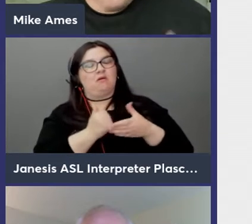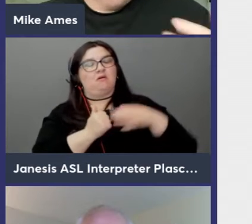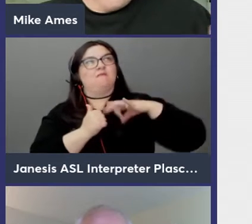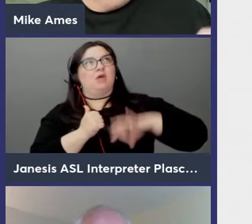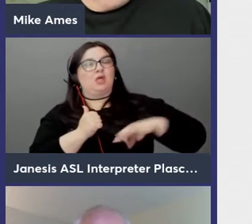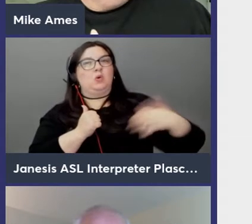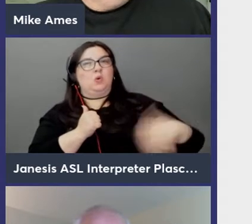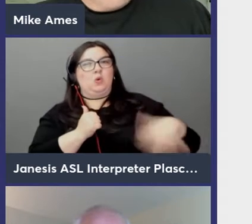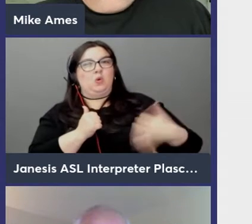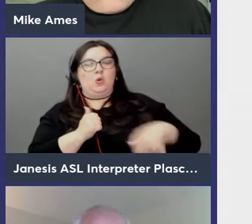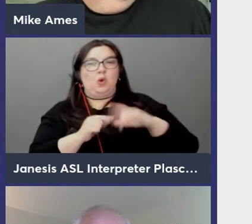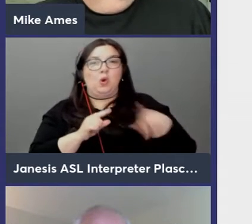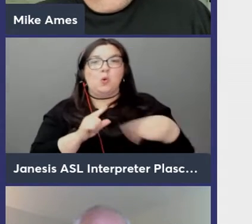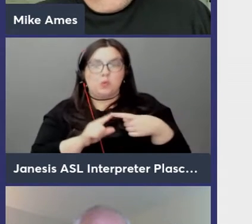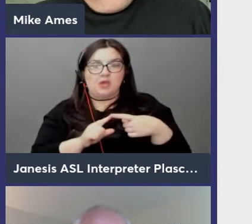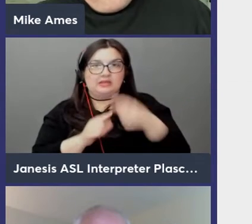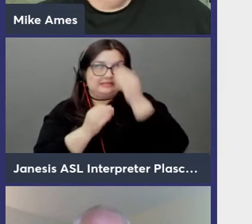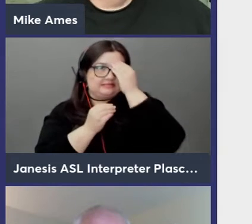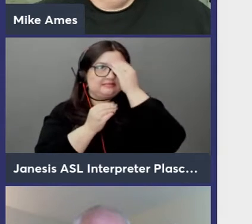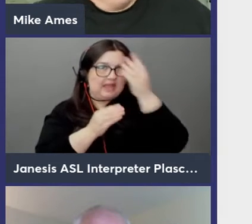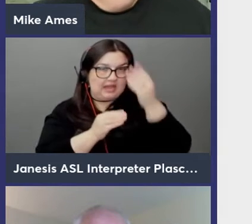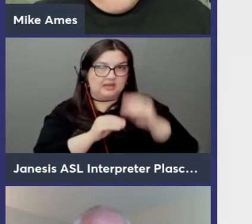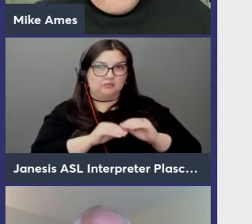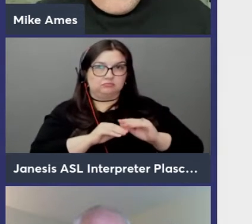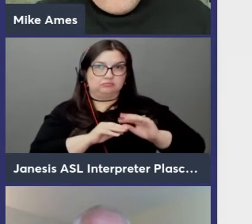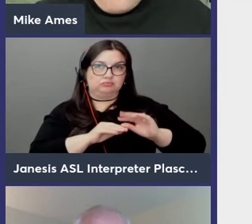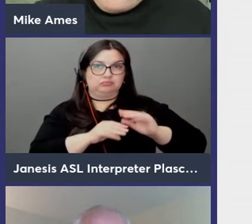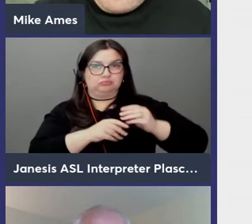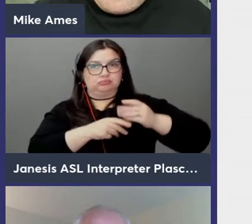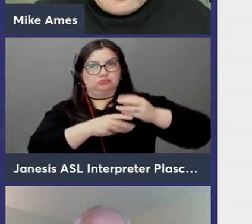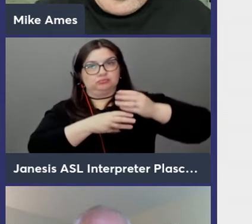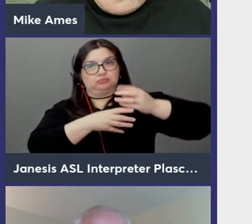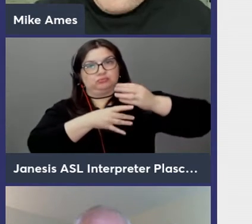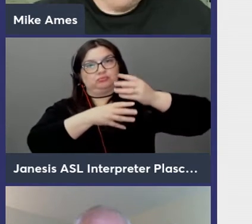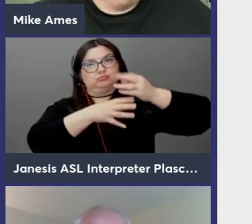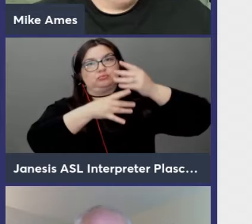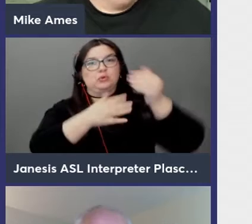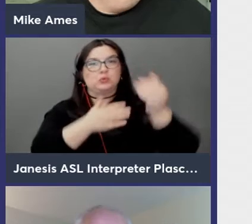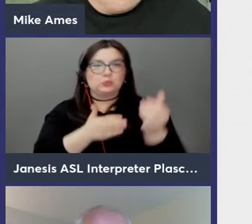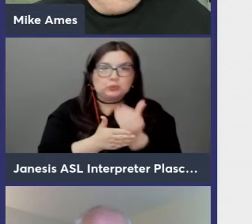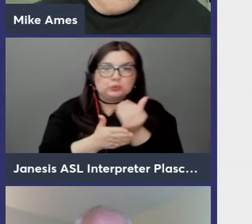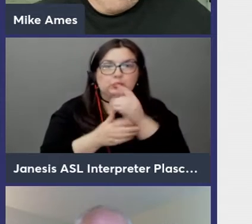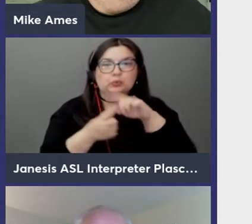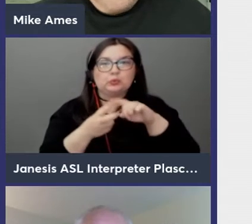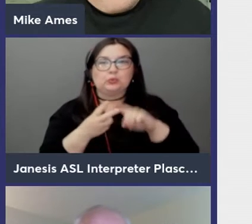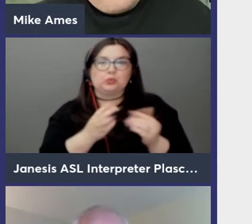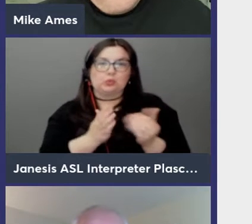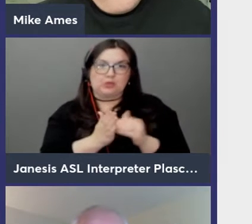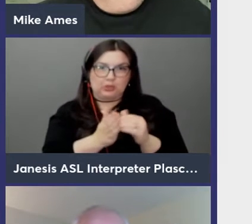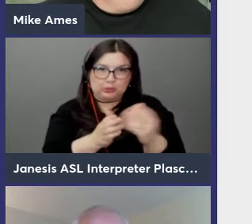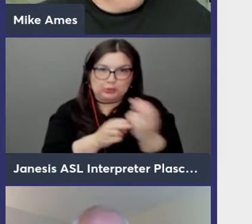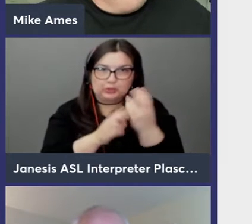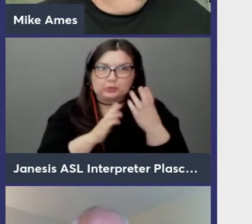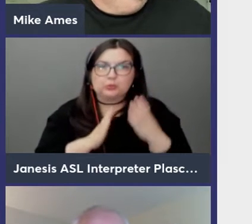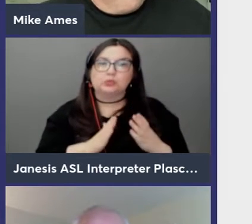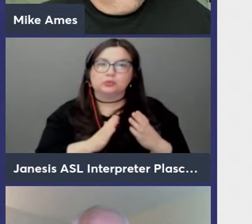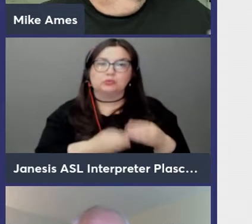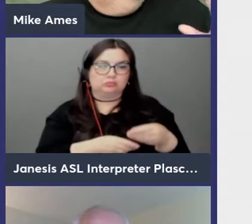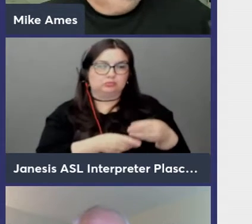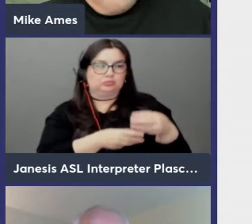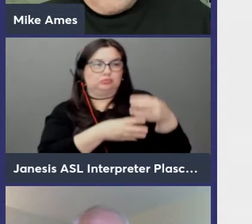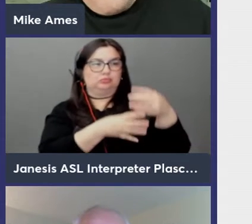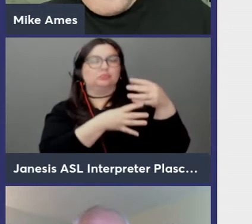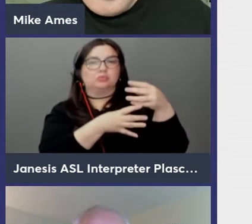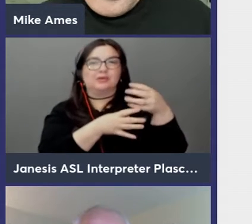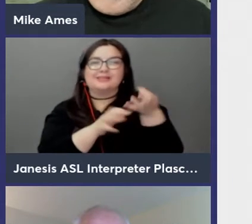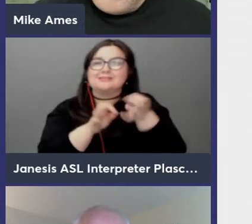when building up that database of new and reoccurring users. So a simple way to sort